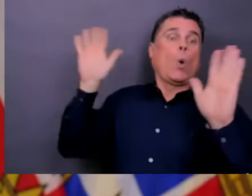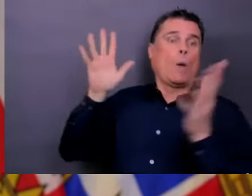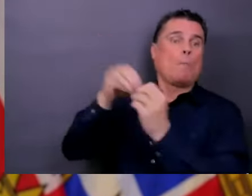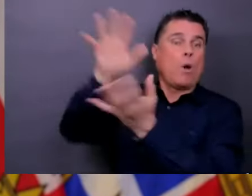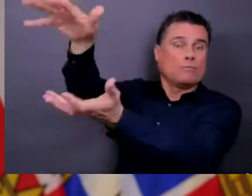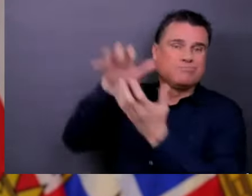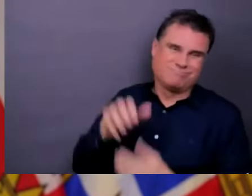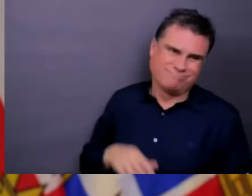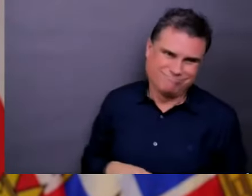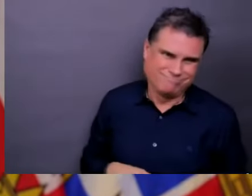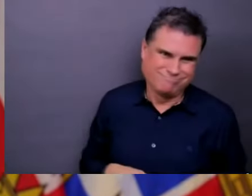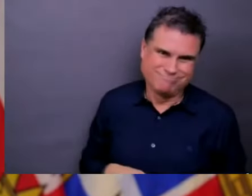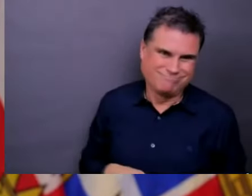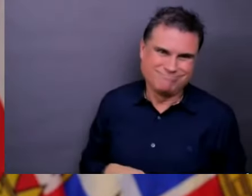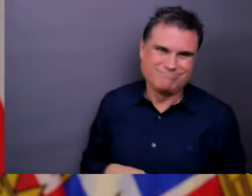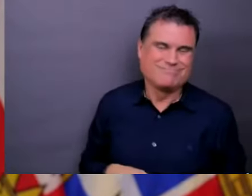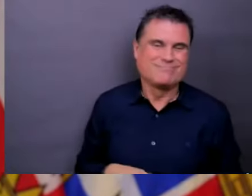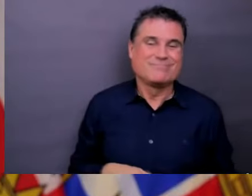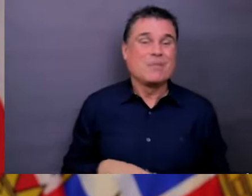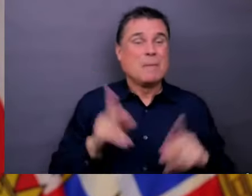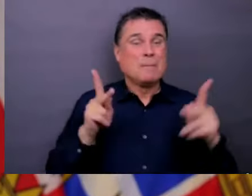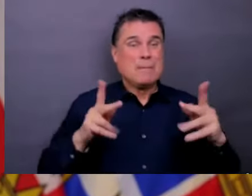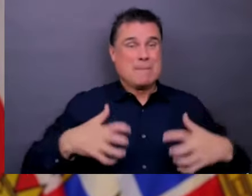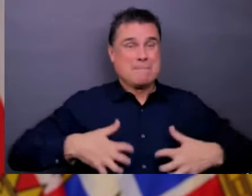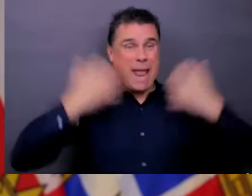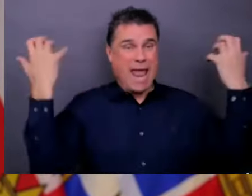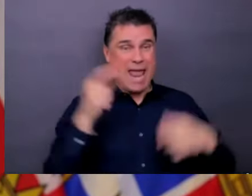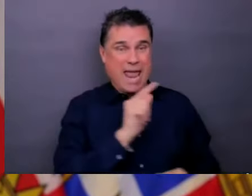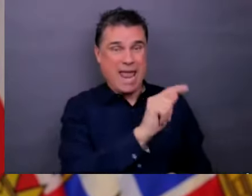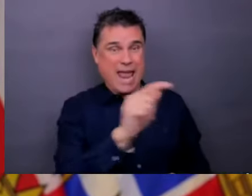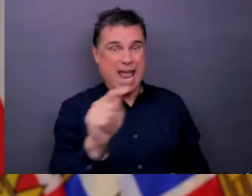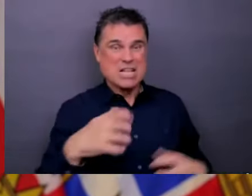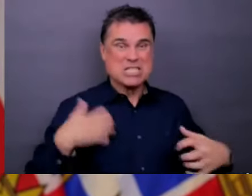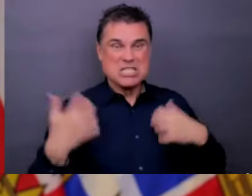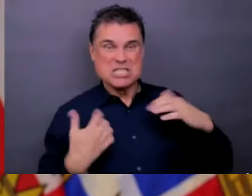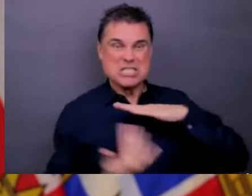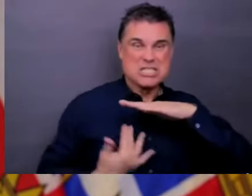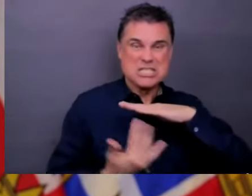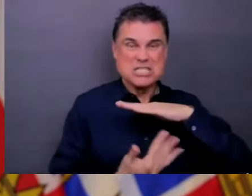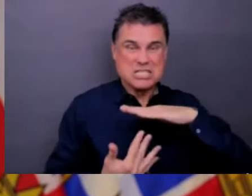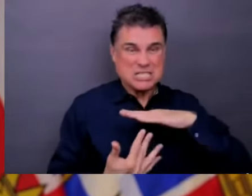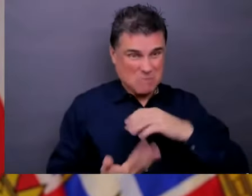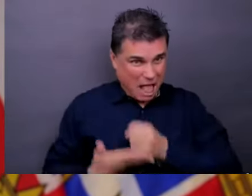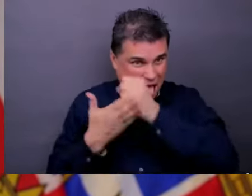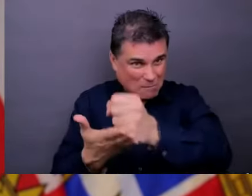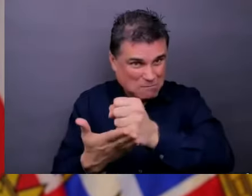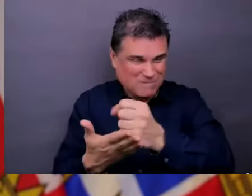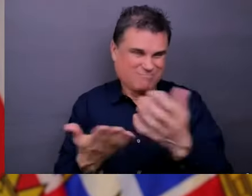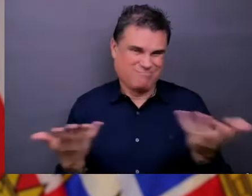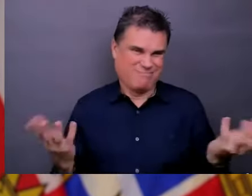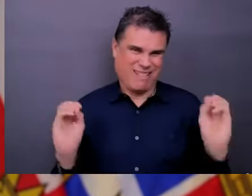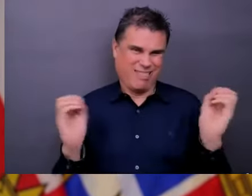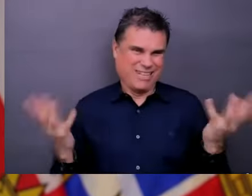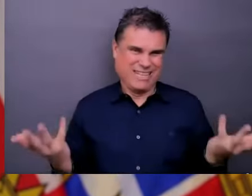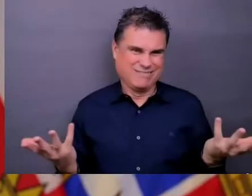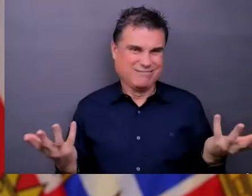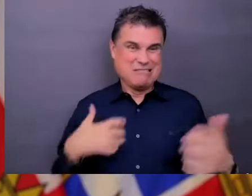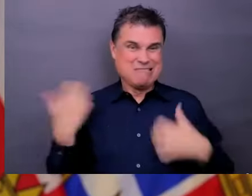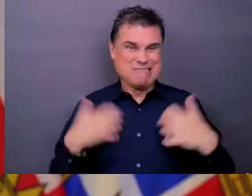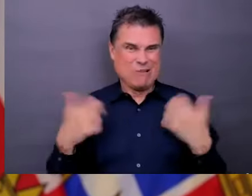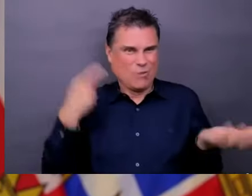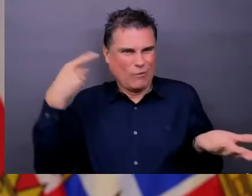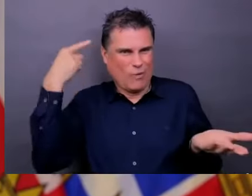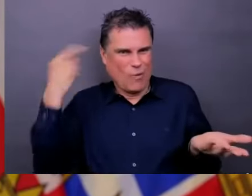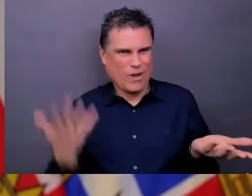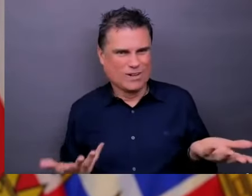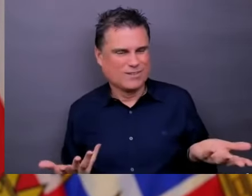people as we receive them. And we've been doing that very effectively so far. We now are very hopeful that once